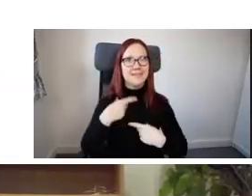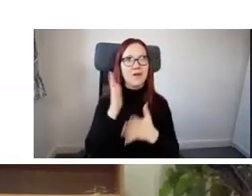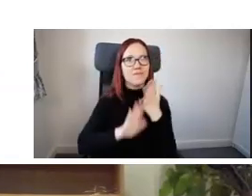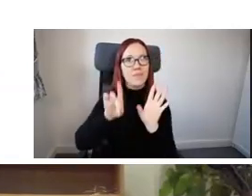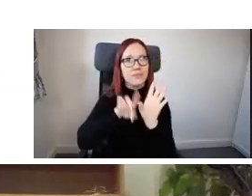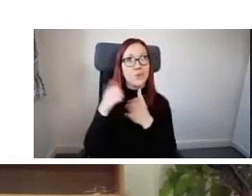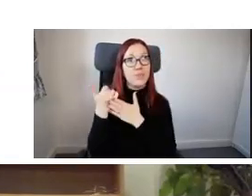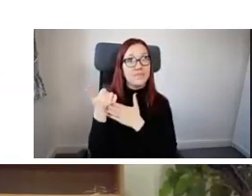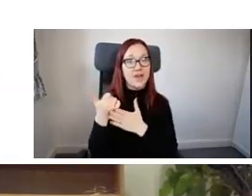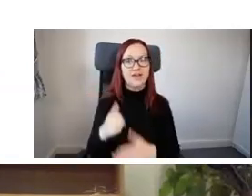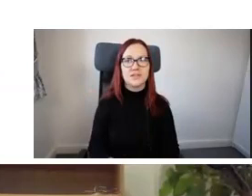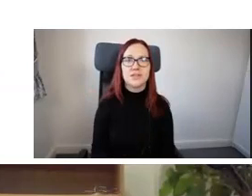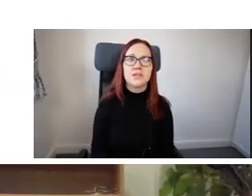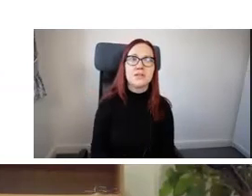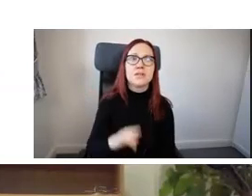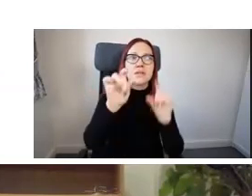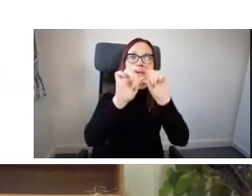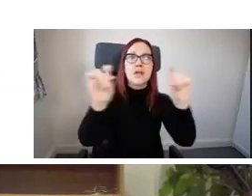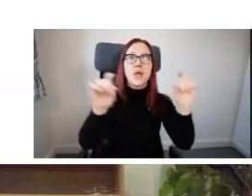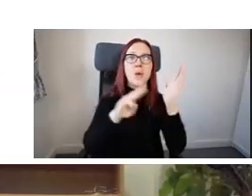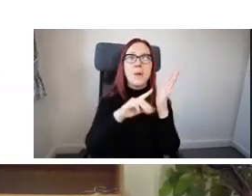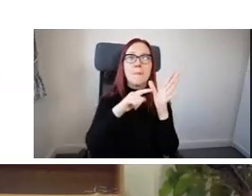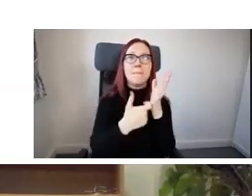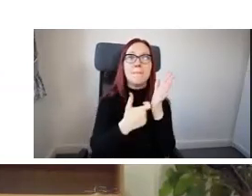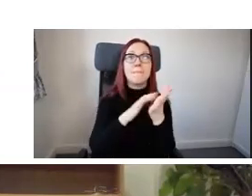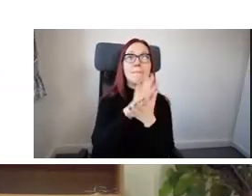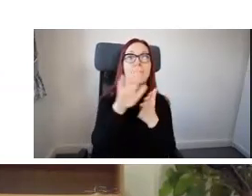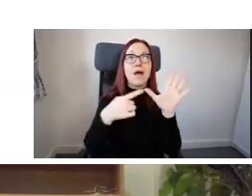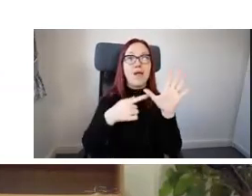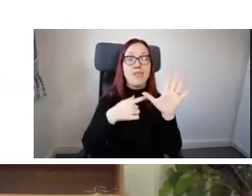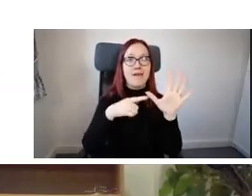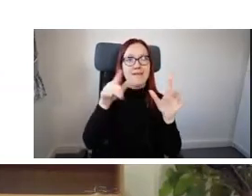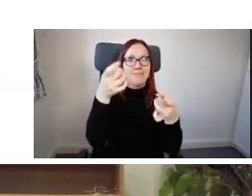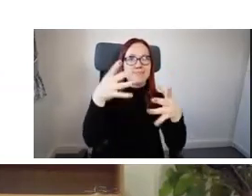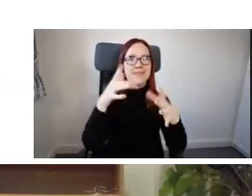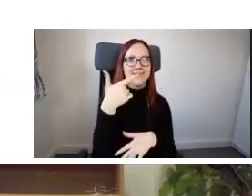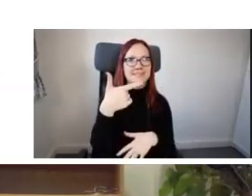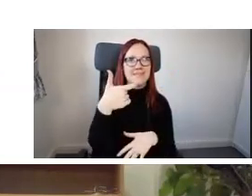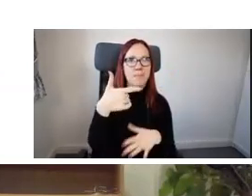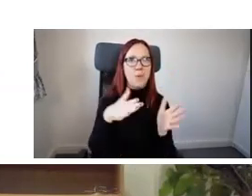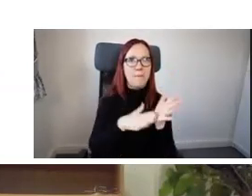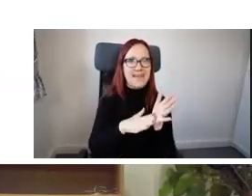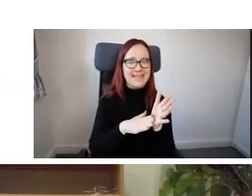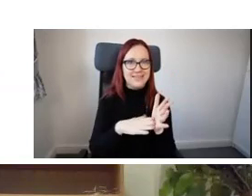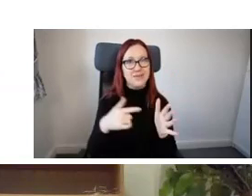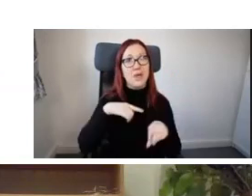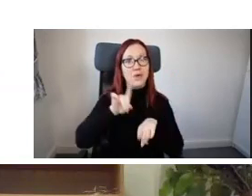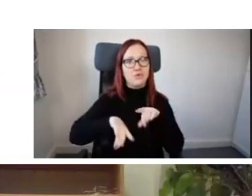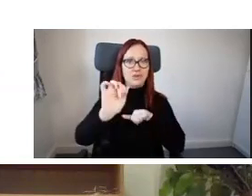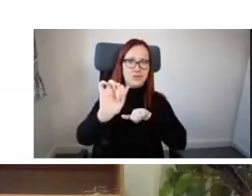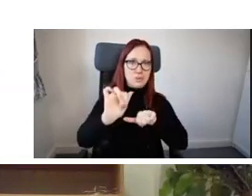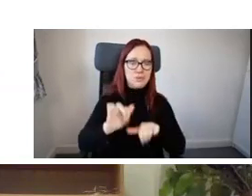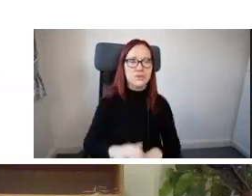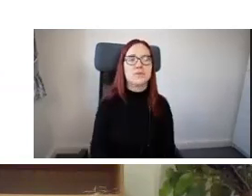Yes, I just see a message from Marta that we have 7 more minutes, so I'll try to be as short as possible. So youth advisors agree that the